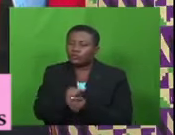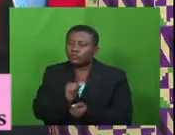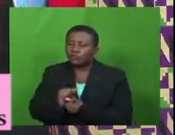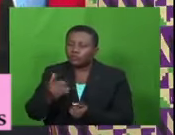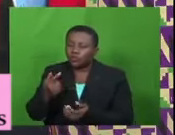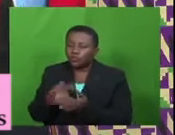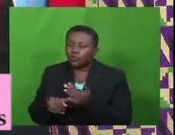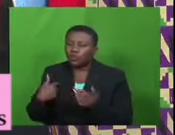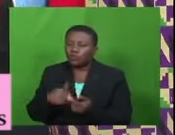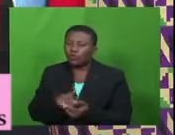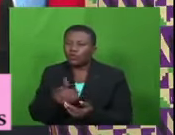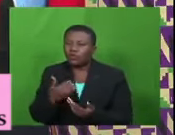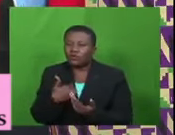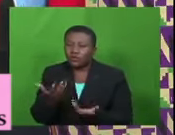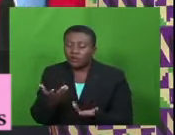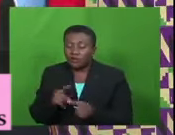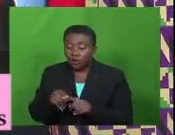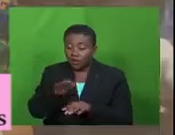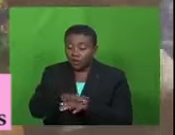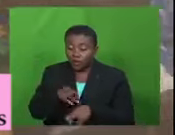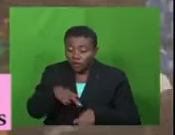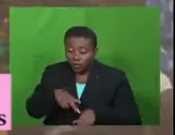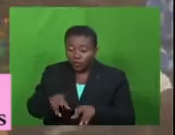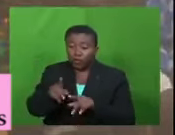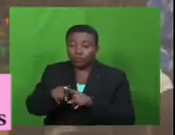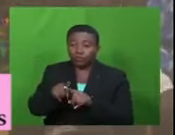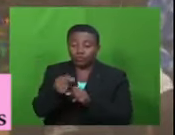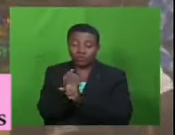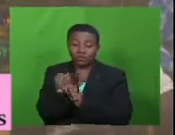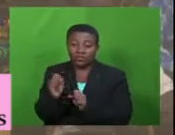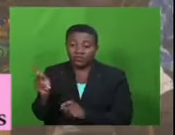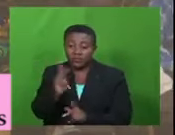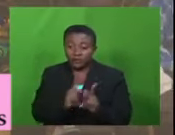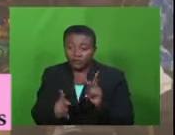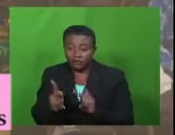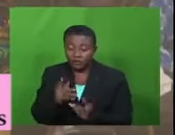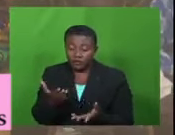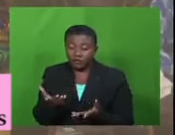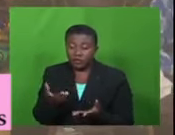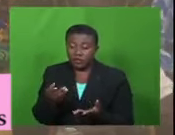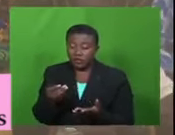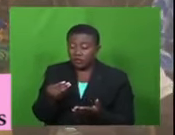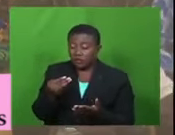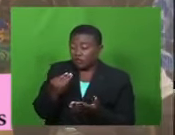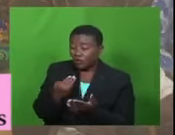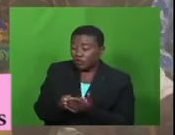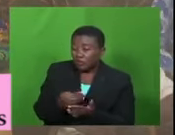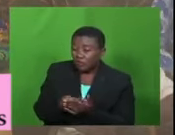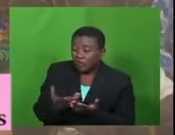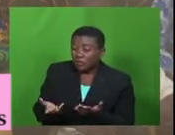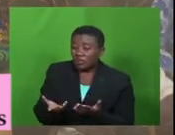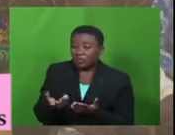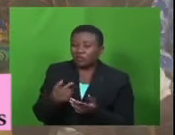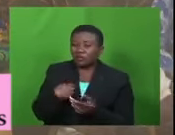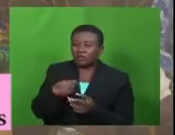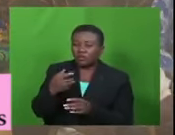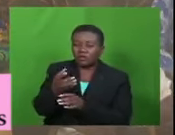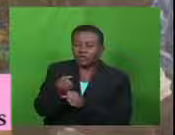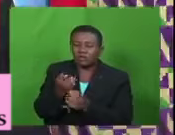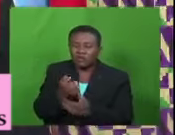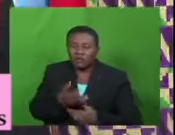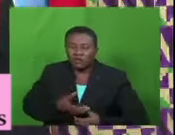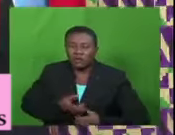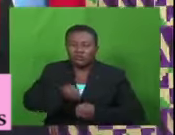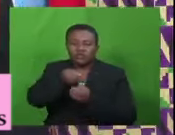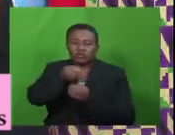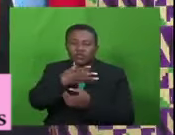it will set us on the road to recovery. With fiscal discipline, we'll regain the trust and confidence of our